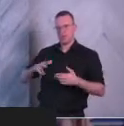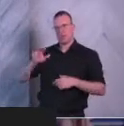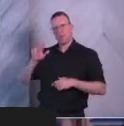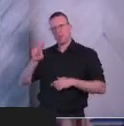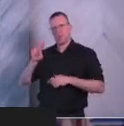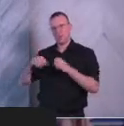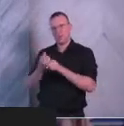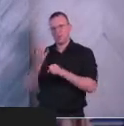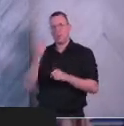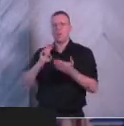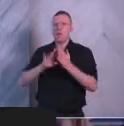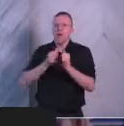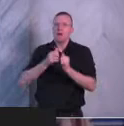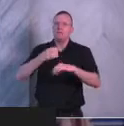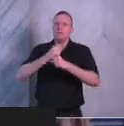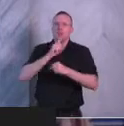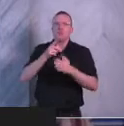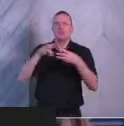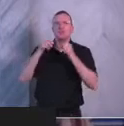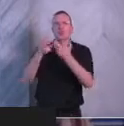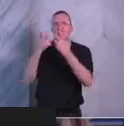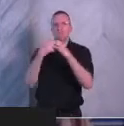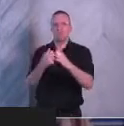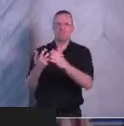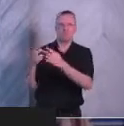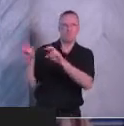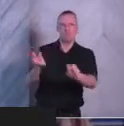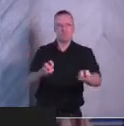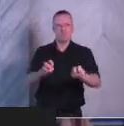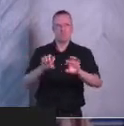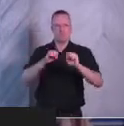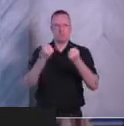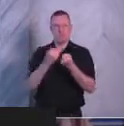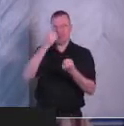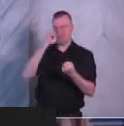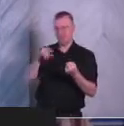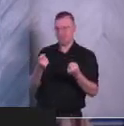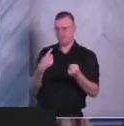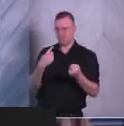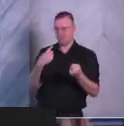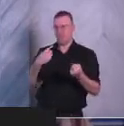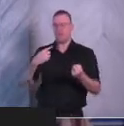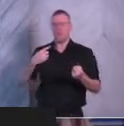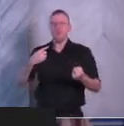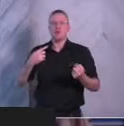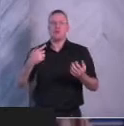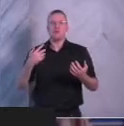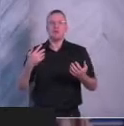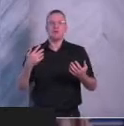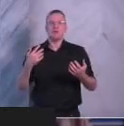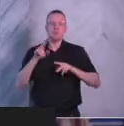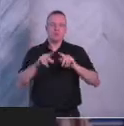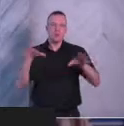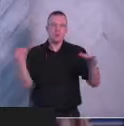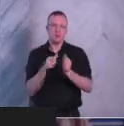ago. So how do we ensure smooth transition into society? I believe was the question. Basically bringing people together